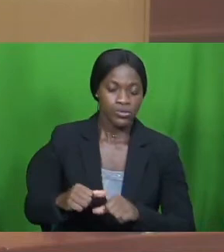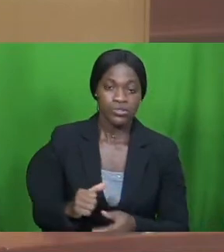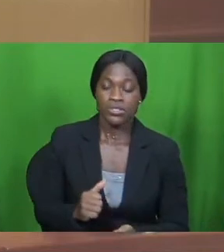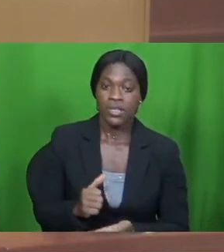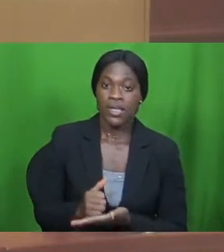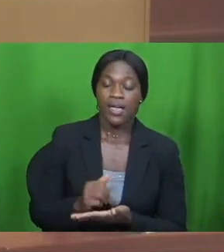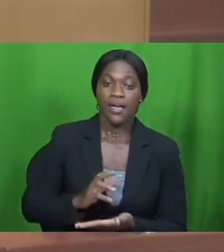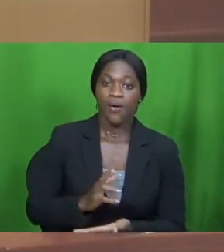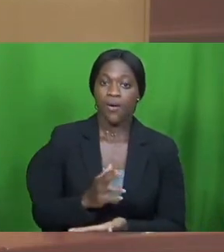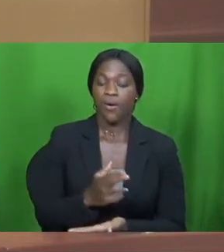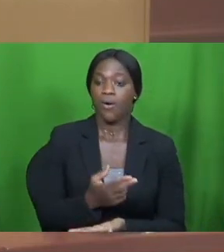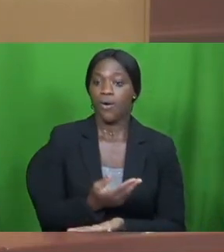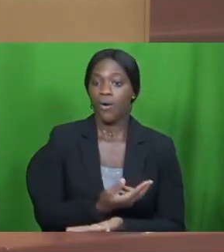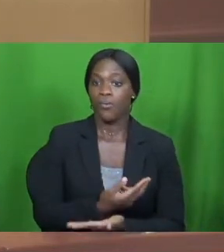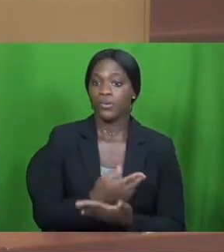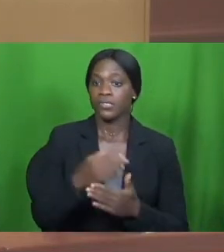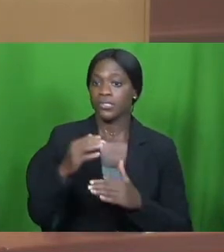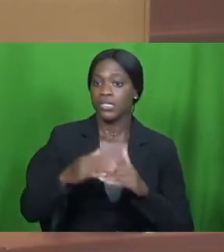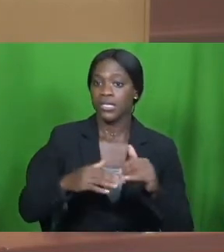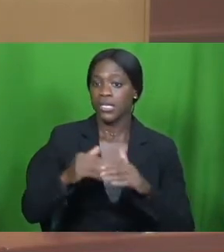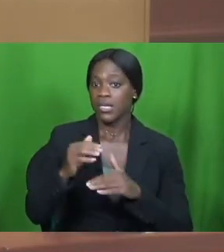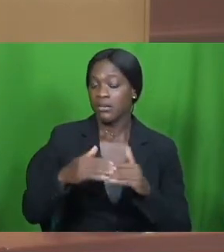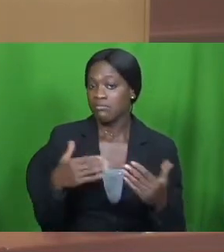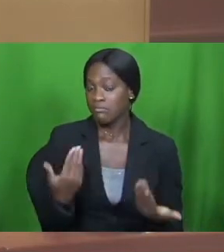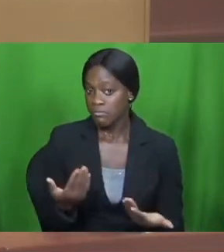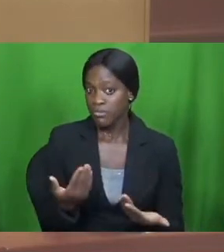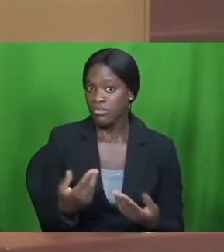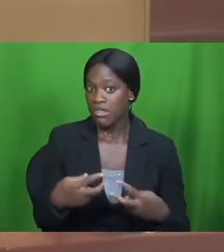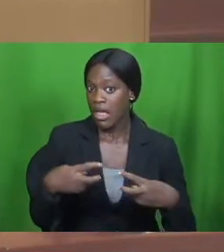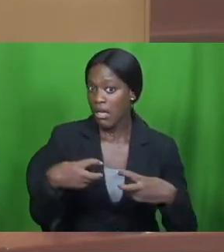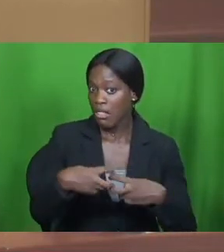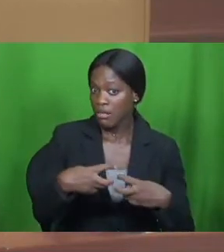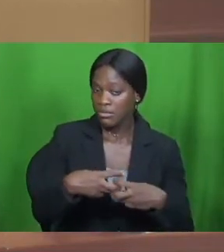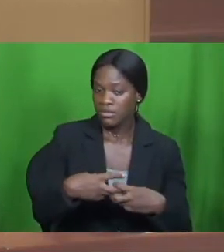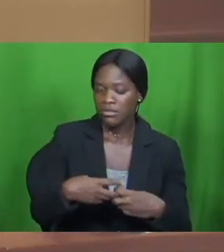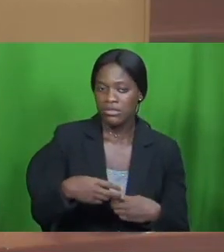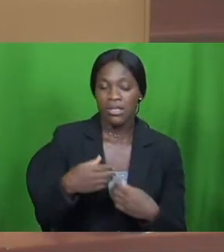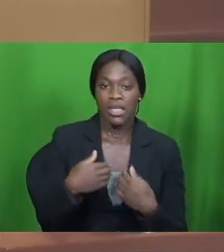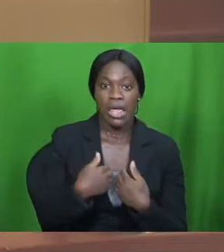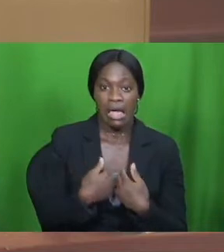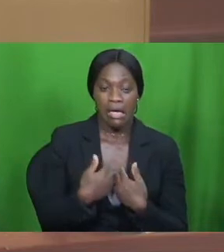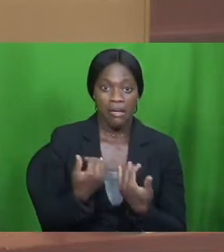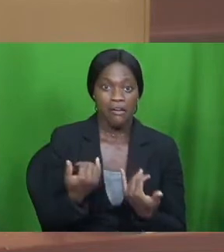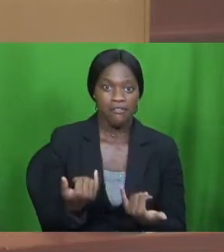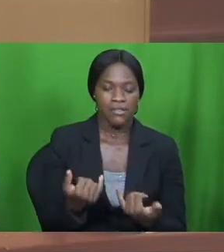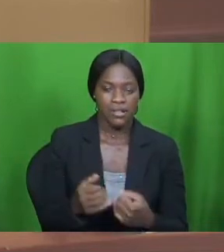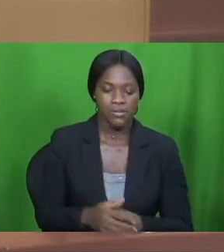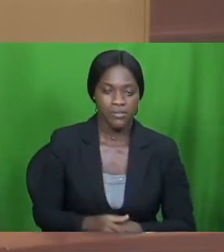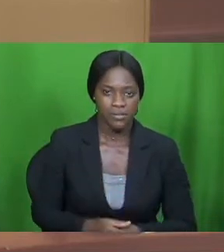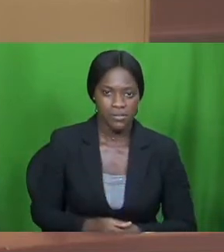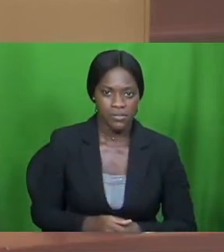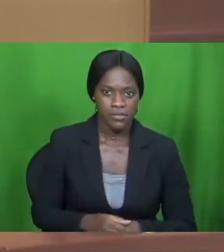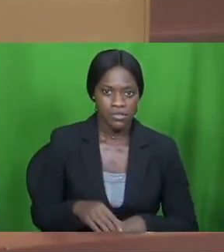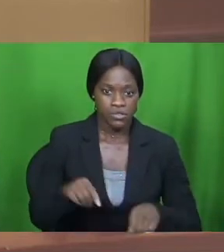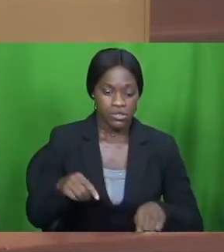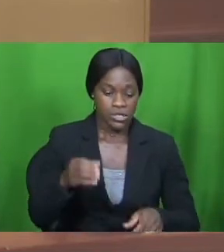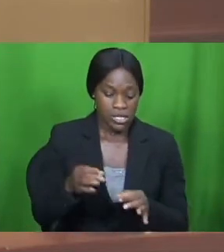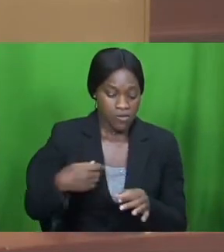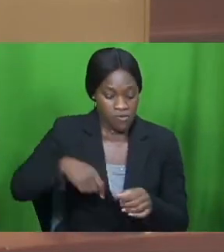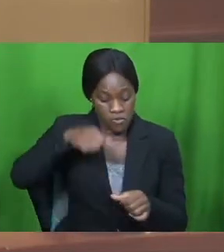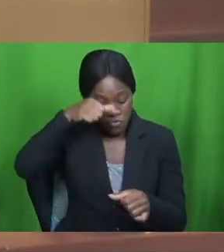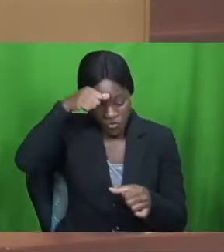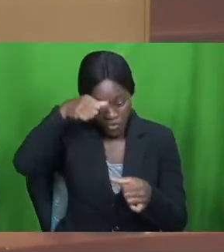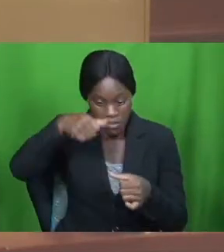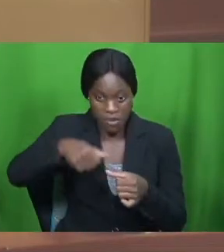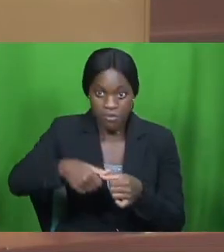got us to build the Atuadu processing plant. And so today, Mr. Speaker, if we are talking about the gains we've made as